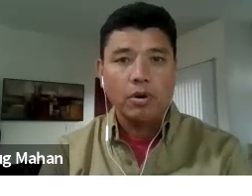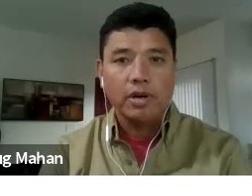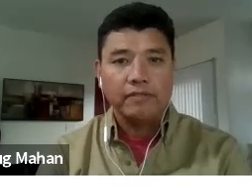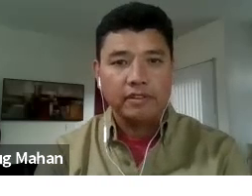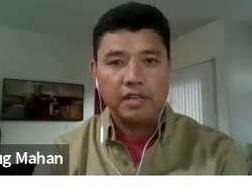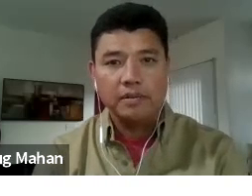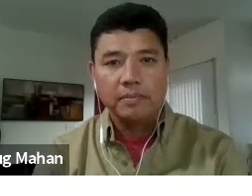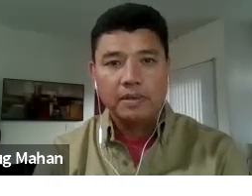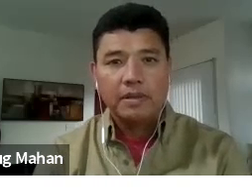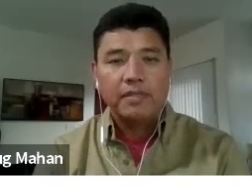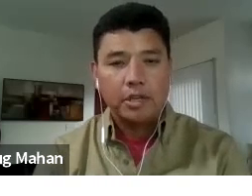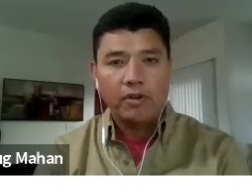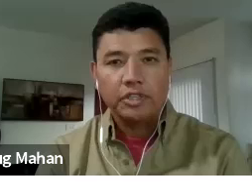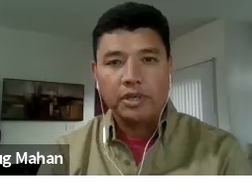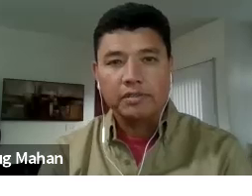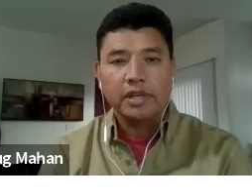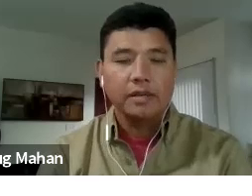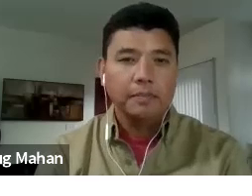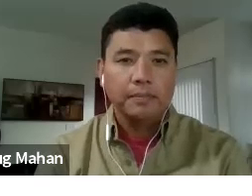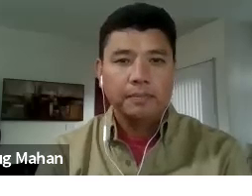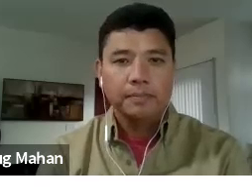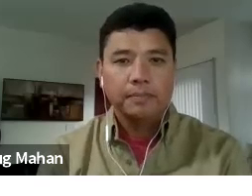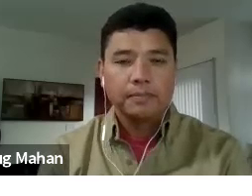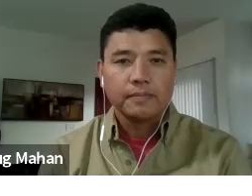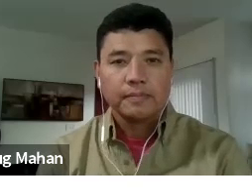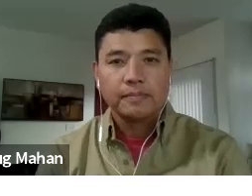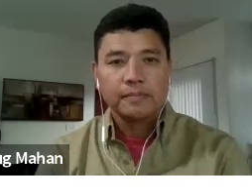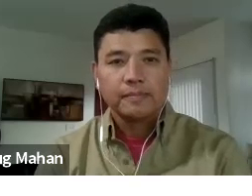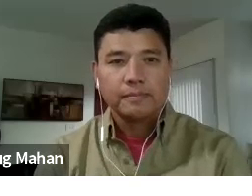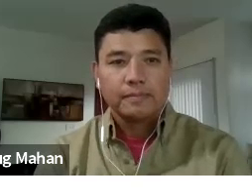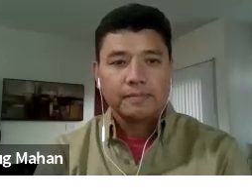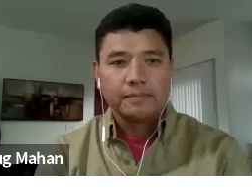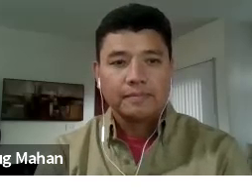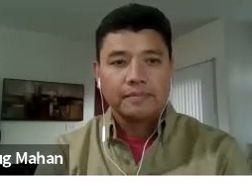Assistance Coordinator for the state. Thank you all for joining us tonight.